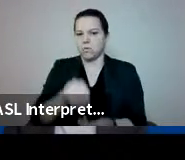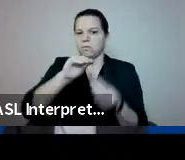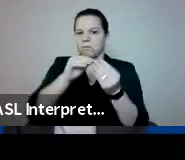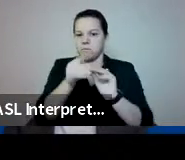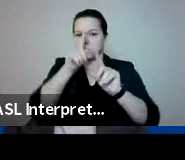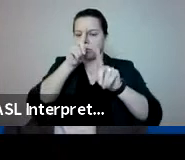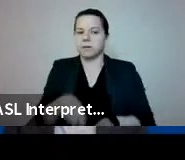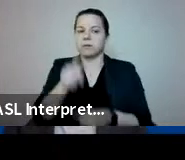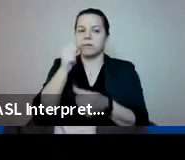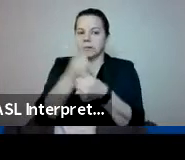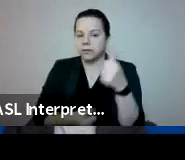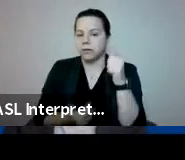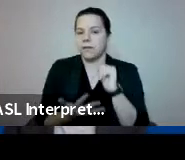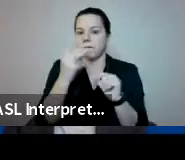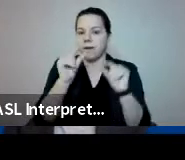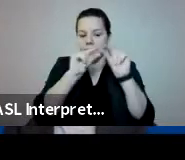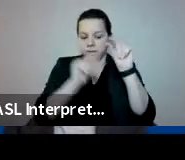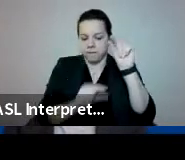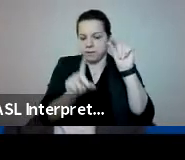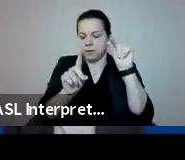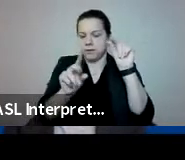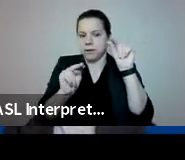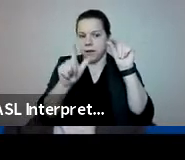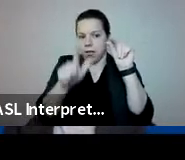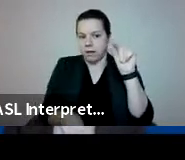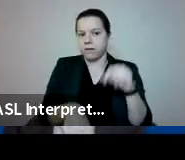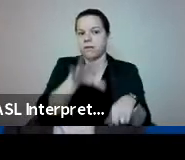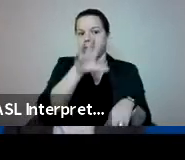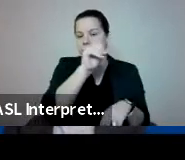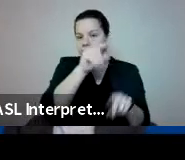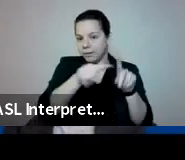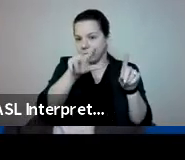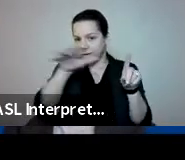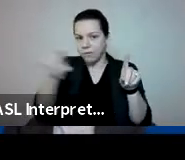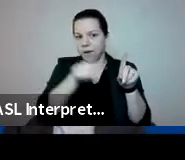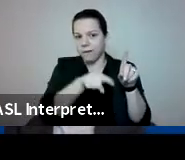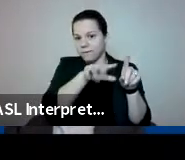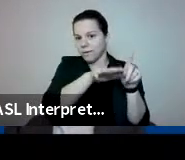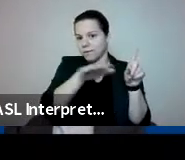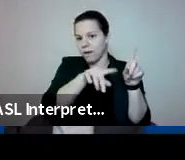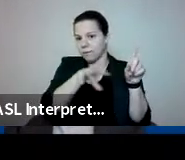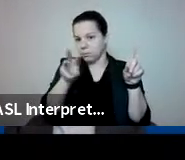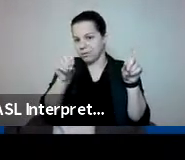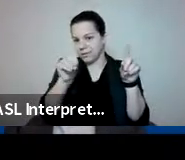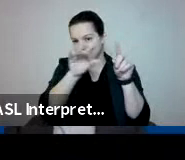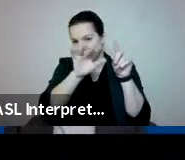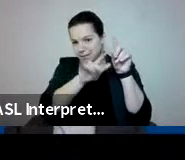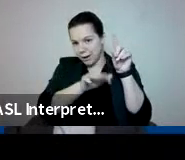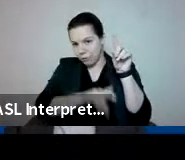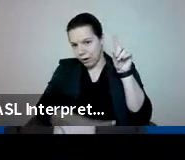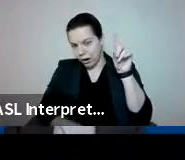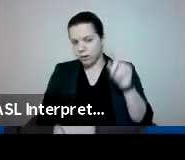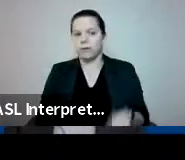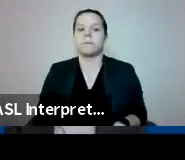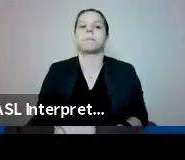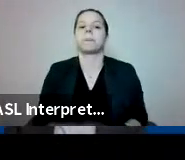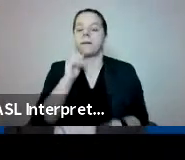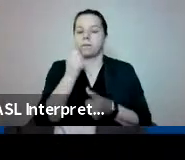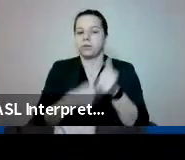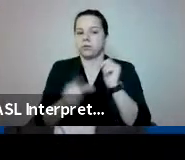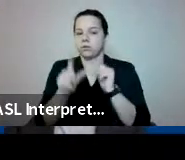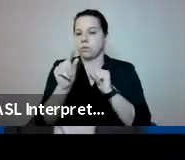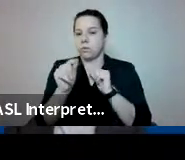five bands of DNL, 50 to 55 decibels, 55 to 60 decibels, and so on. For each of the 20 airports